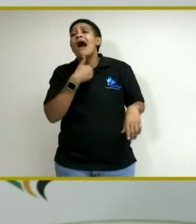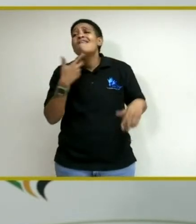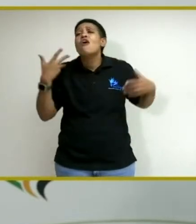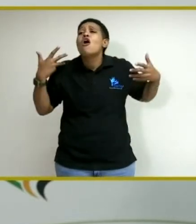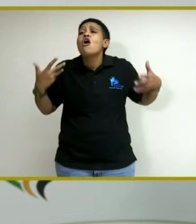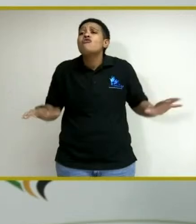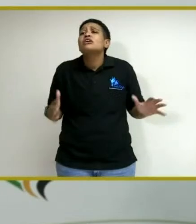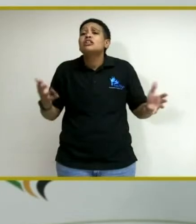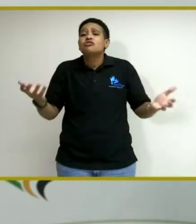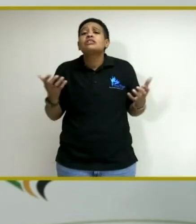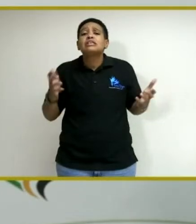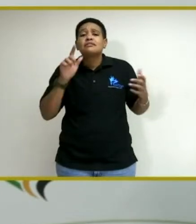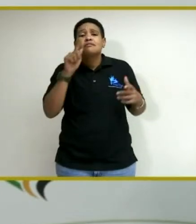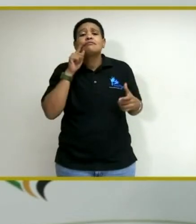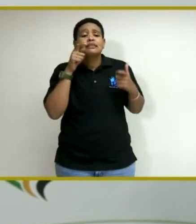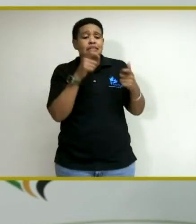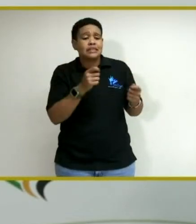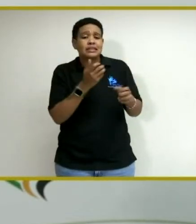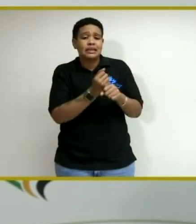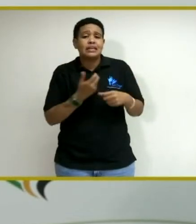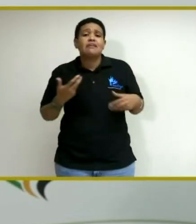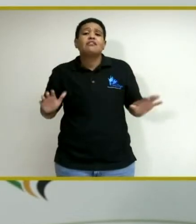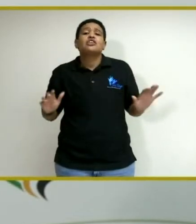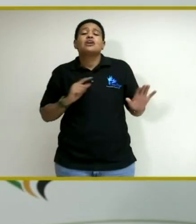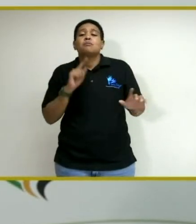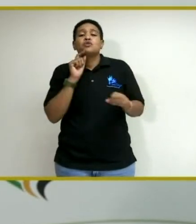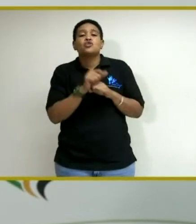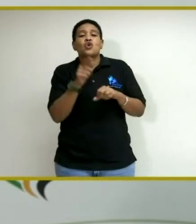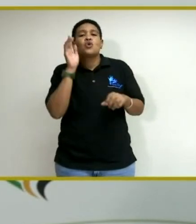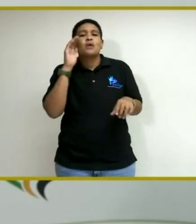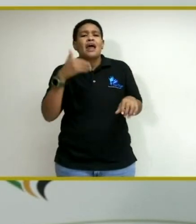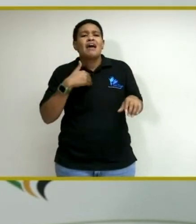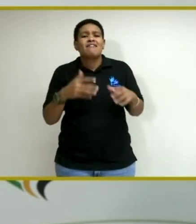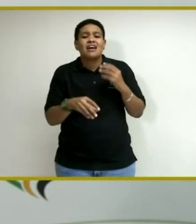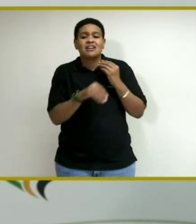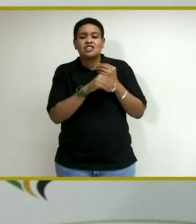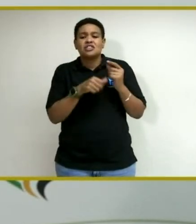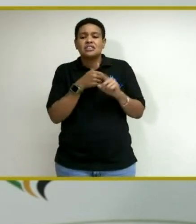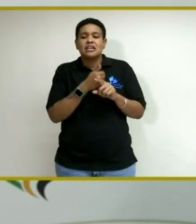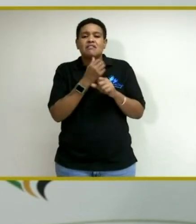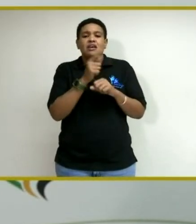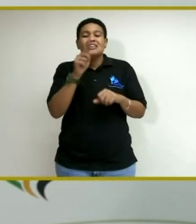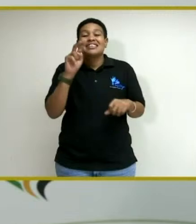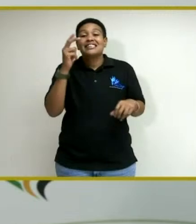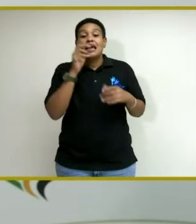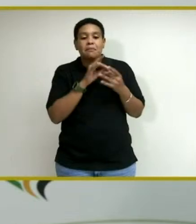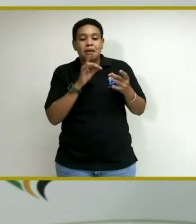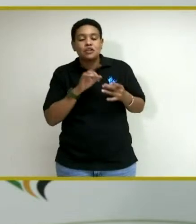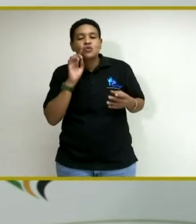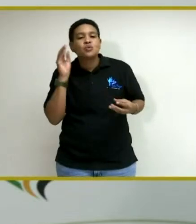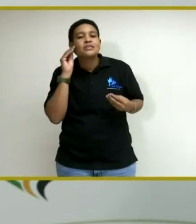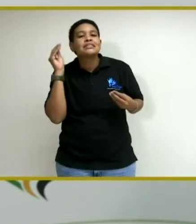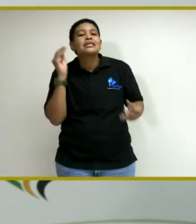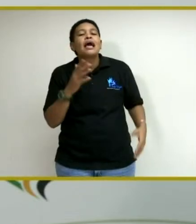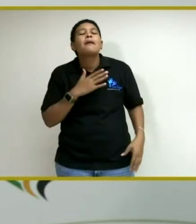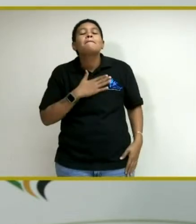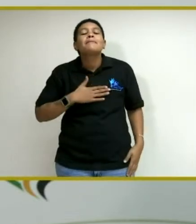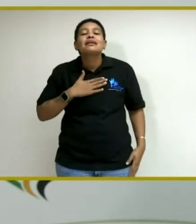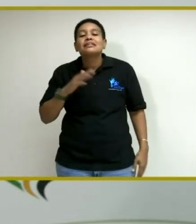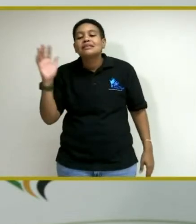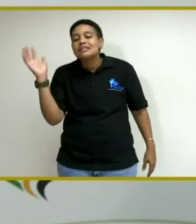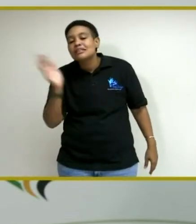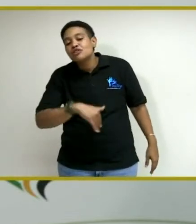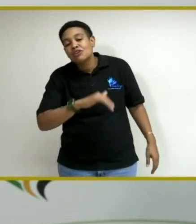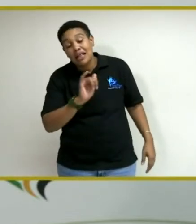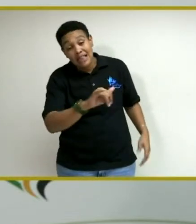already received a text message, I'm sure you would have also got a second message to say to please disregard